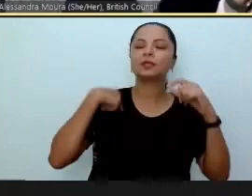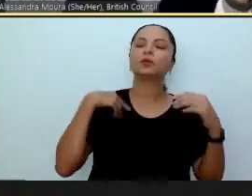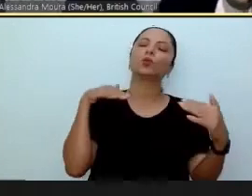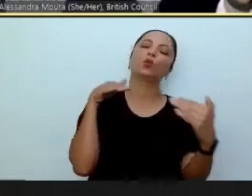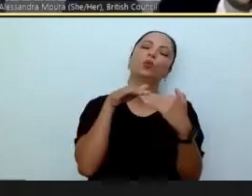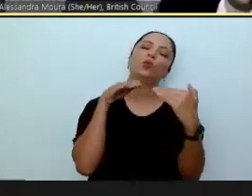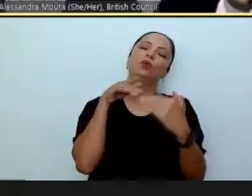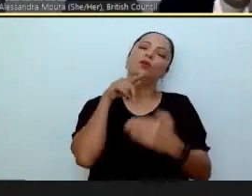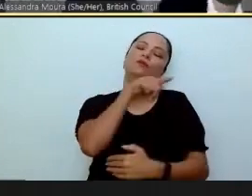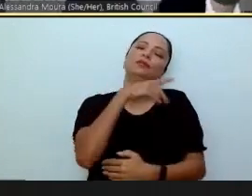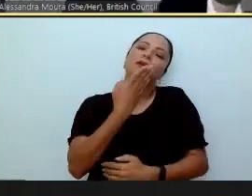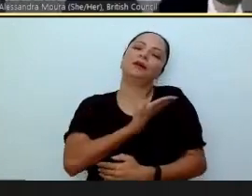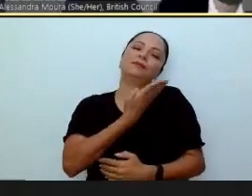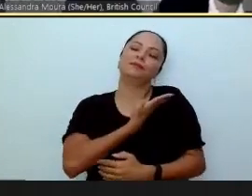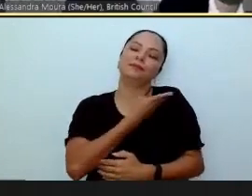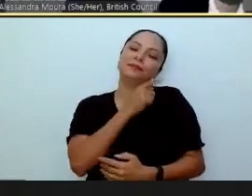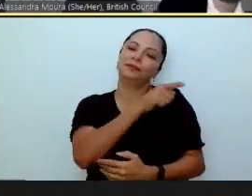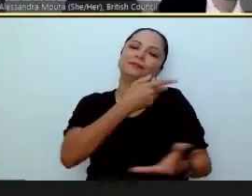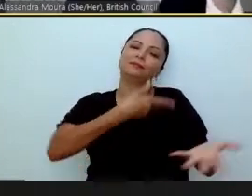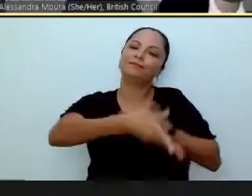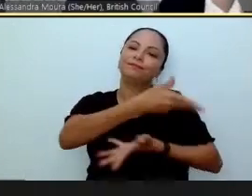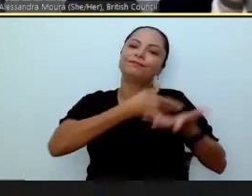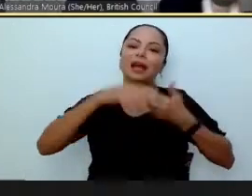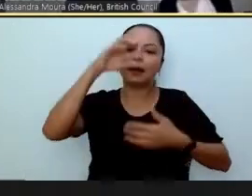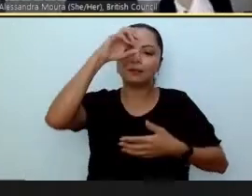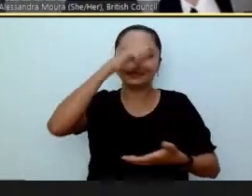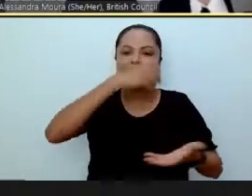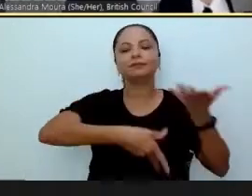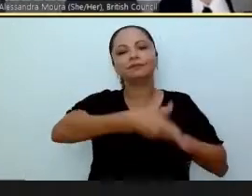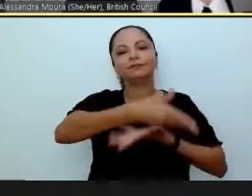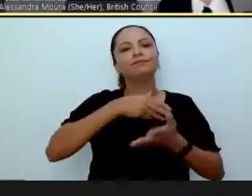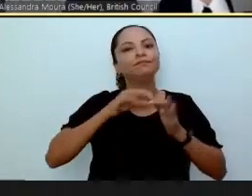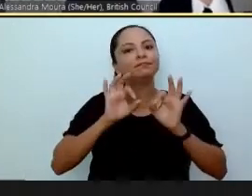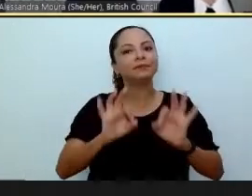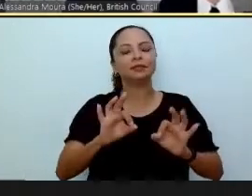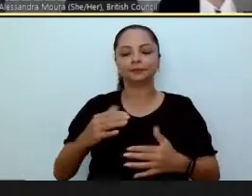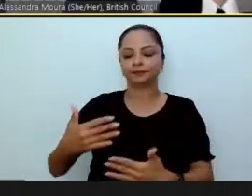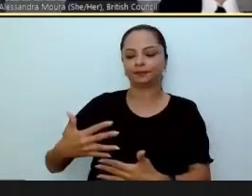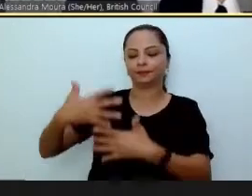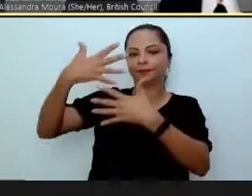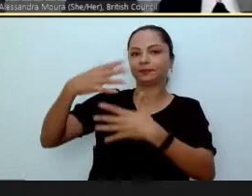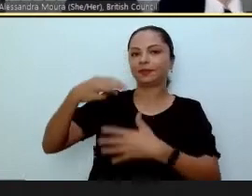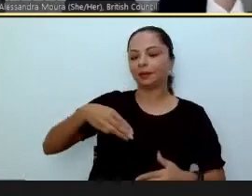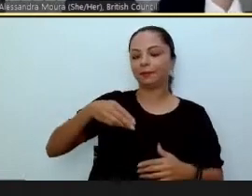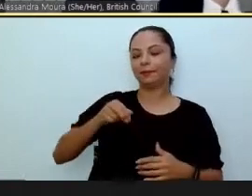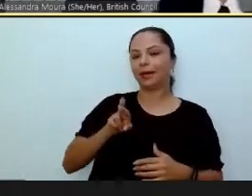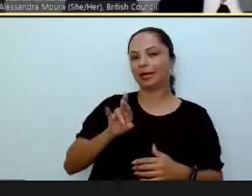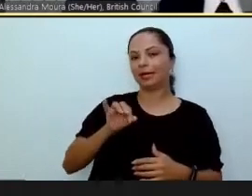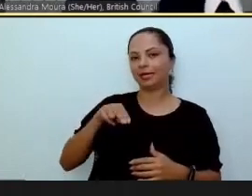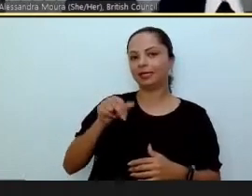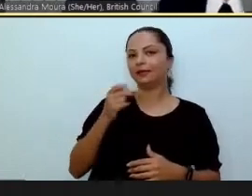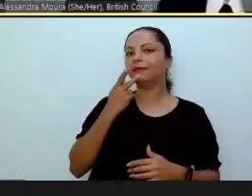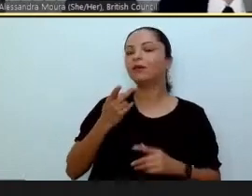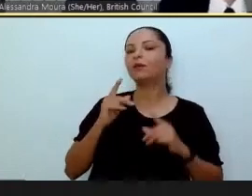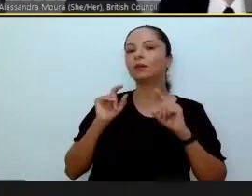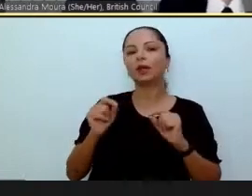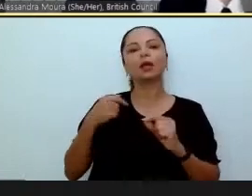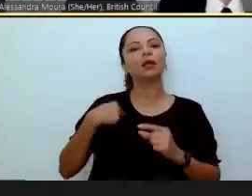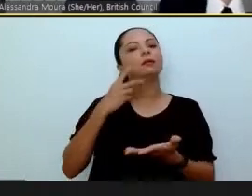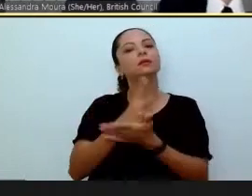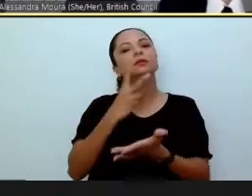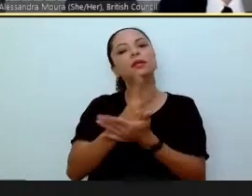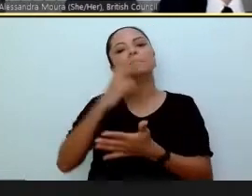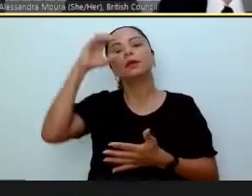And Marina mentions here, I learn all the time with my professors, with my students, with my peers. And of